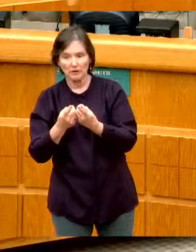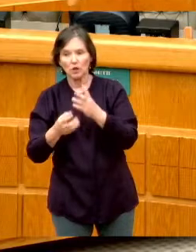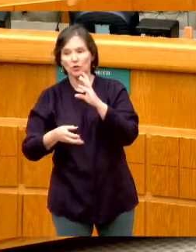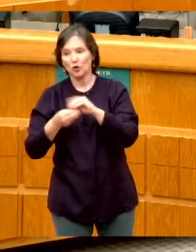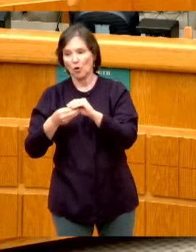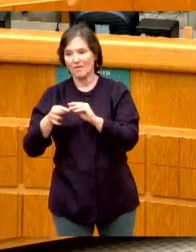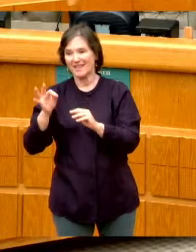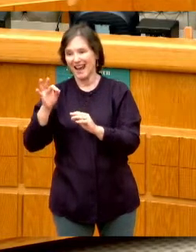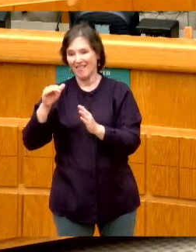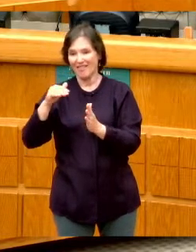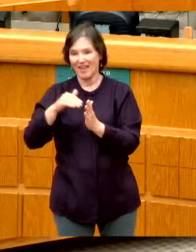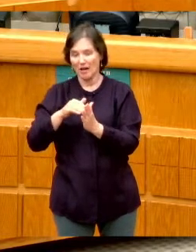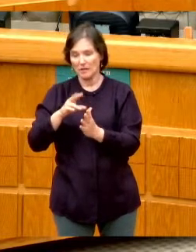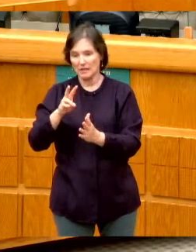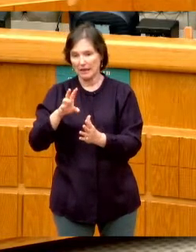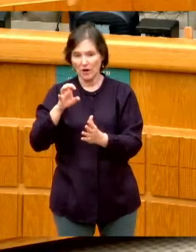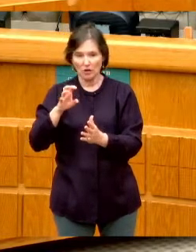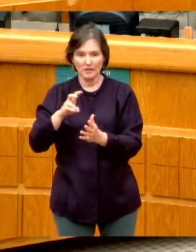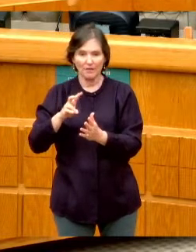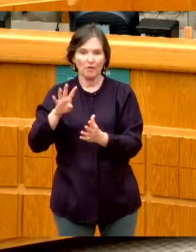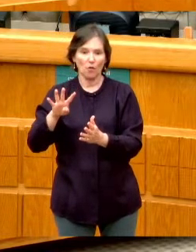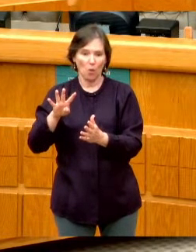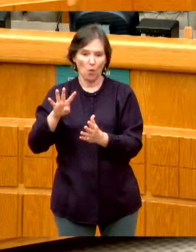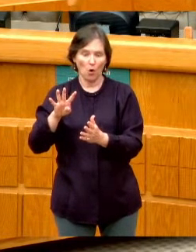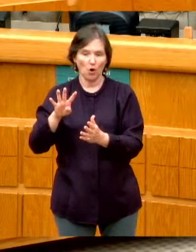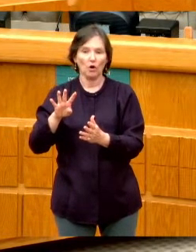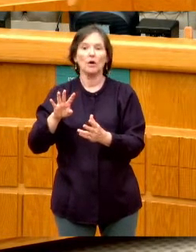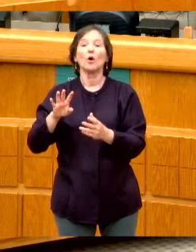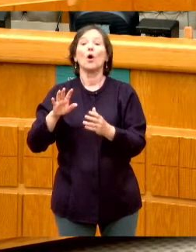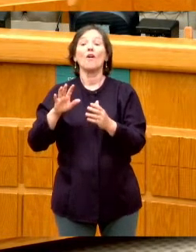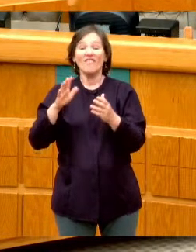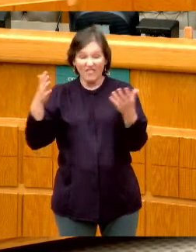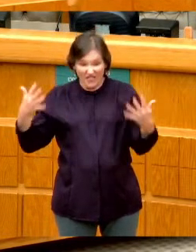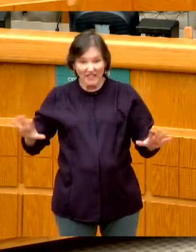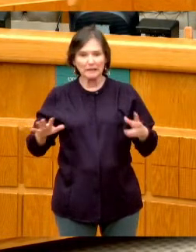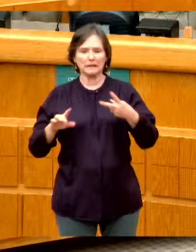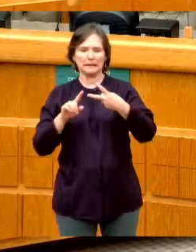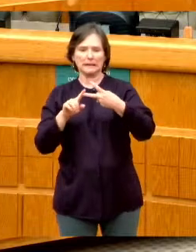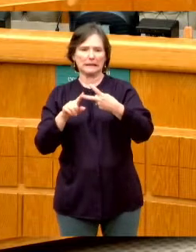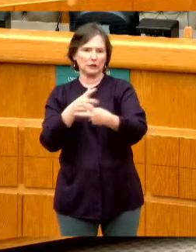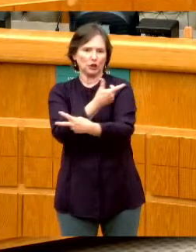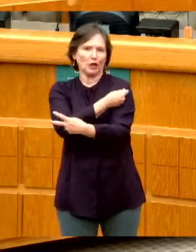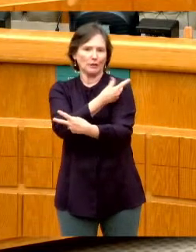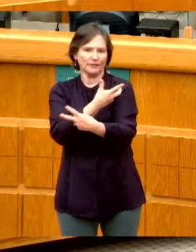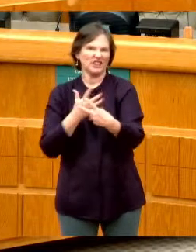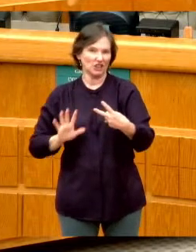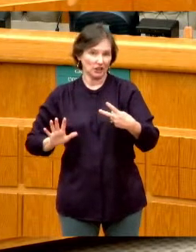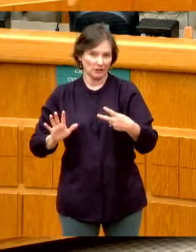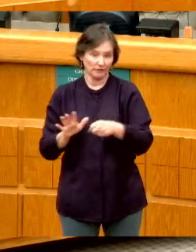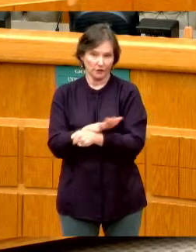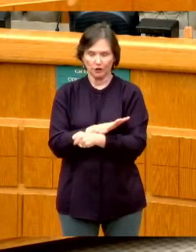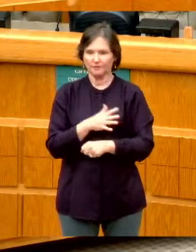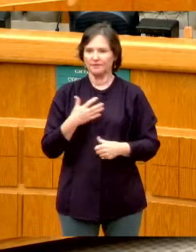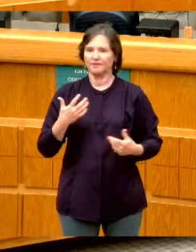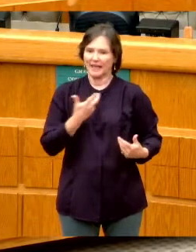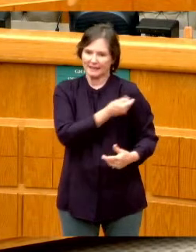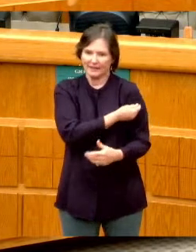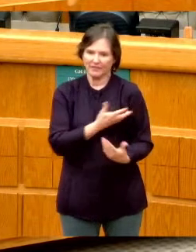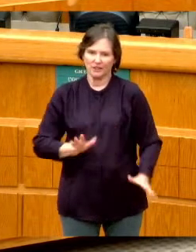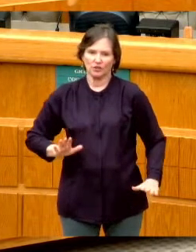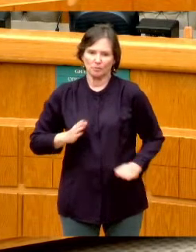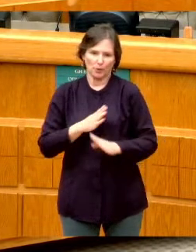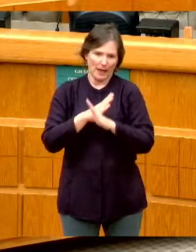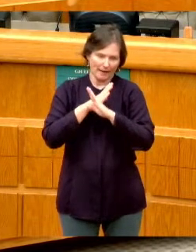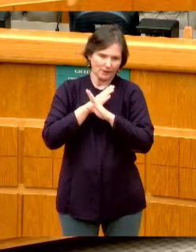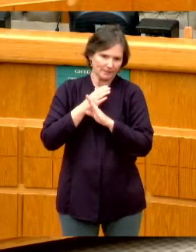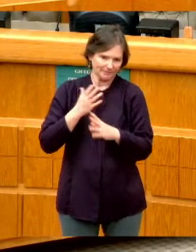9,574 individuals completely vaccinated against the coronavirus. So your city team and I are